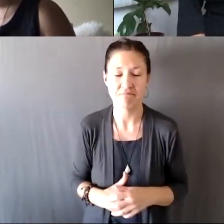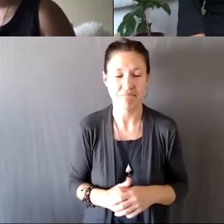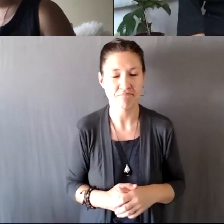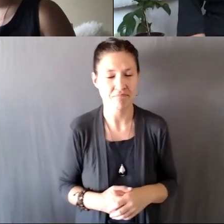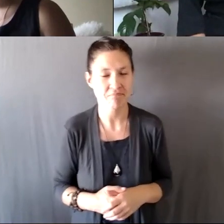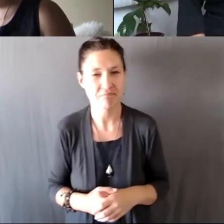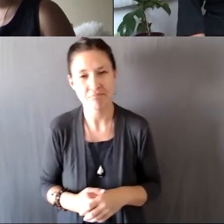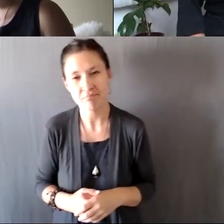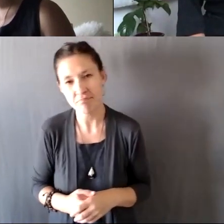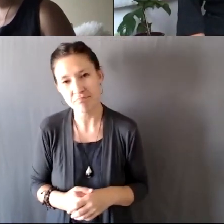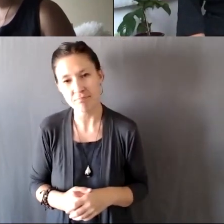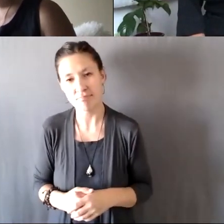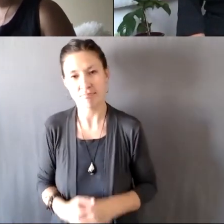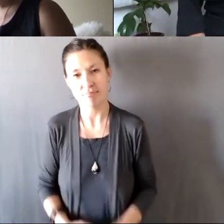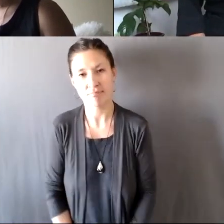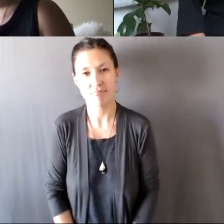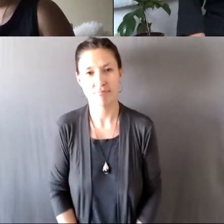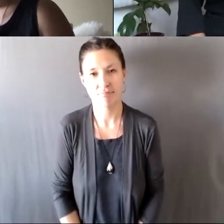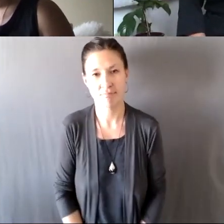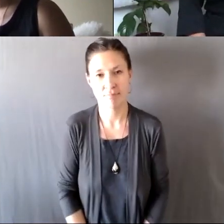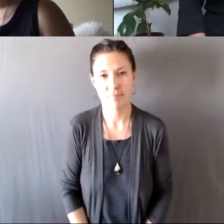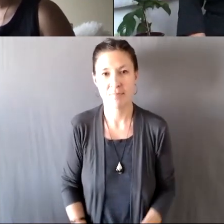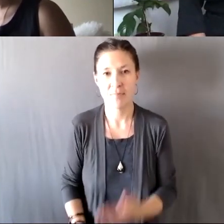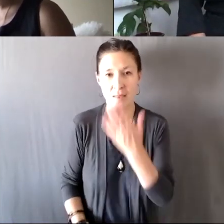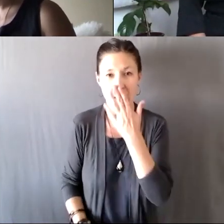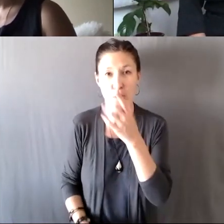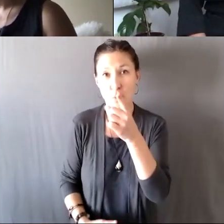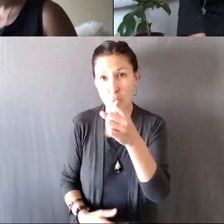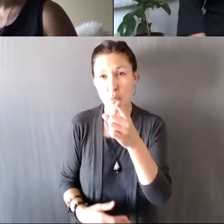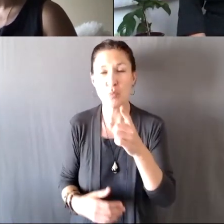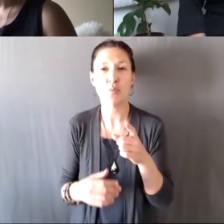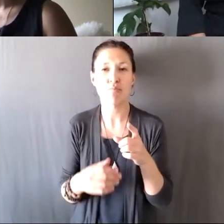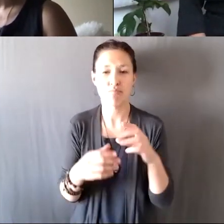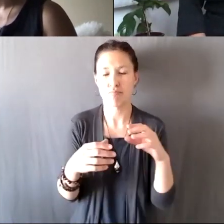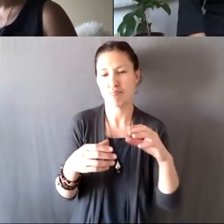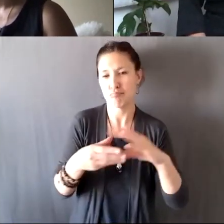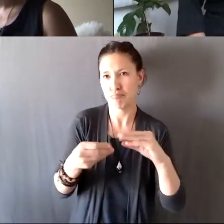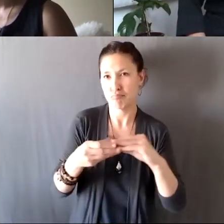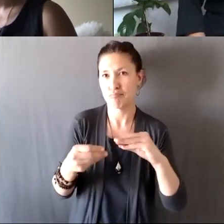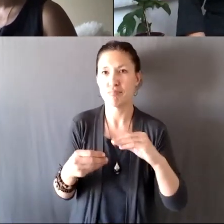here and for sharing with us.